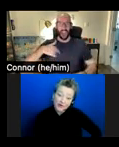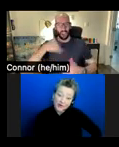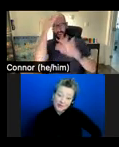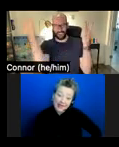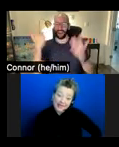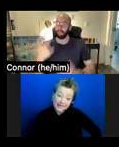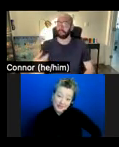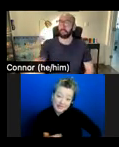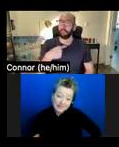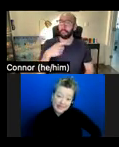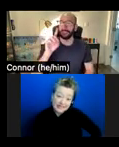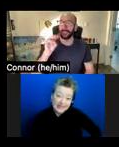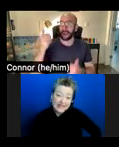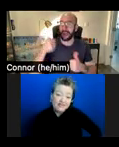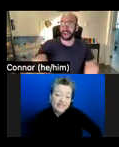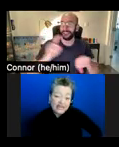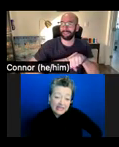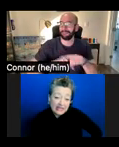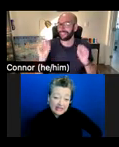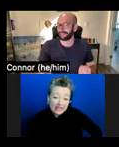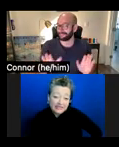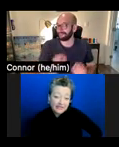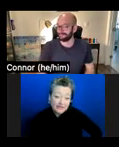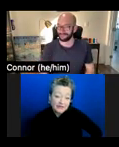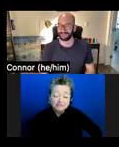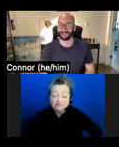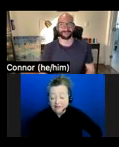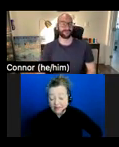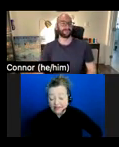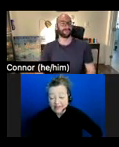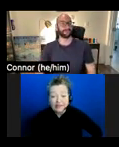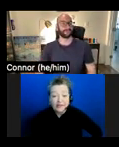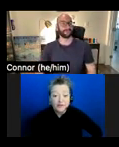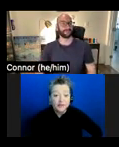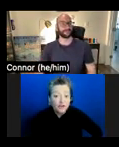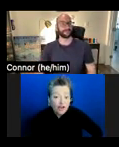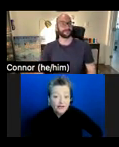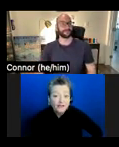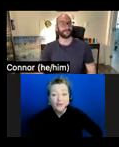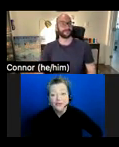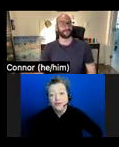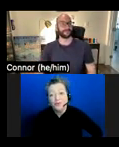we work and we play in this workspace. If there's anything that, maybe you